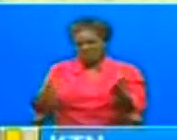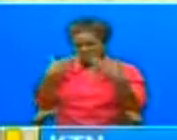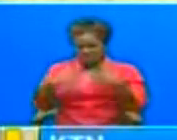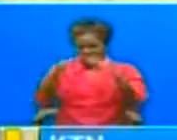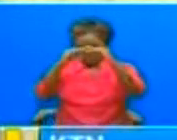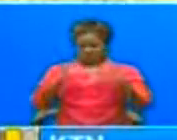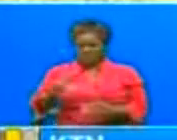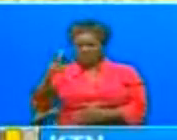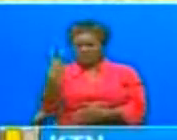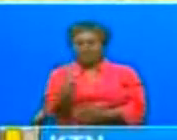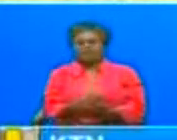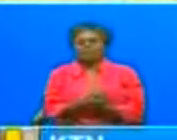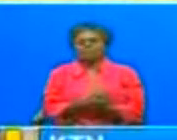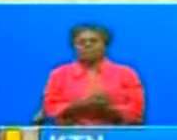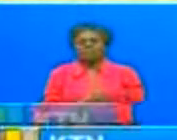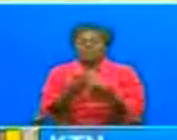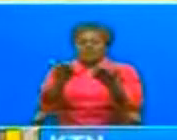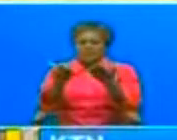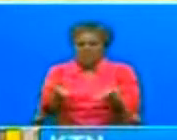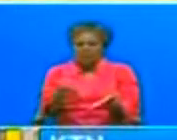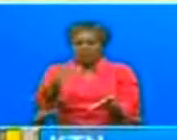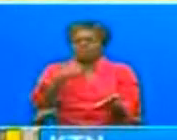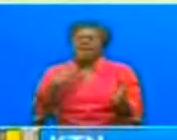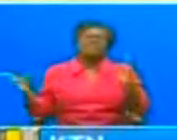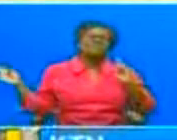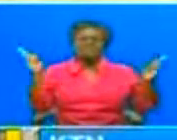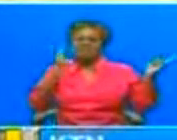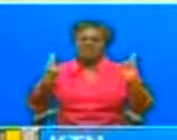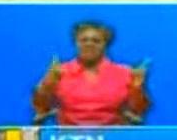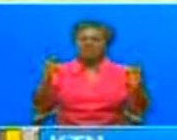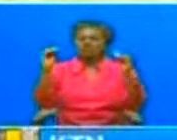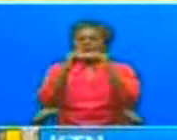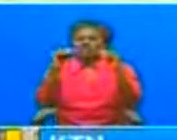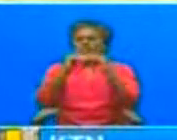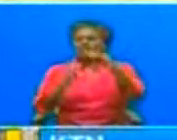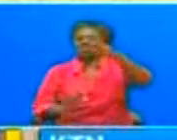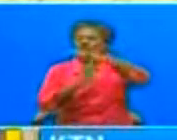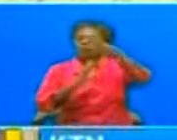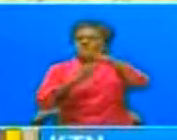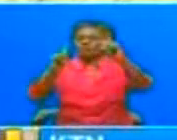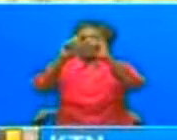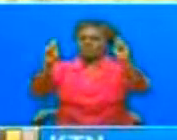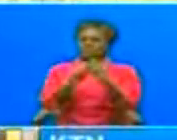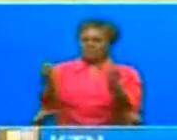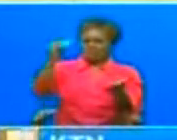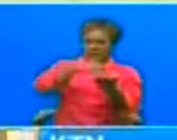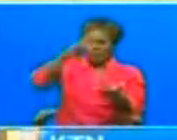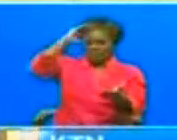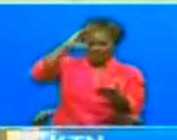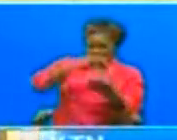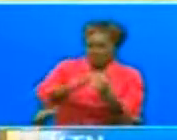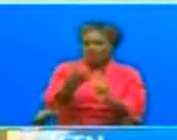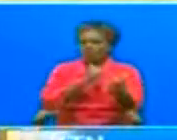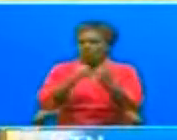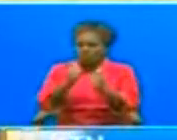second division. They have learned their lessons and are ready to dine with the big boys of the Kenya Premier League again. They believe the competitive